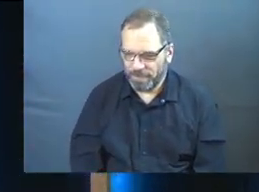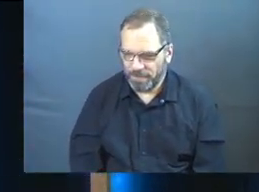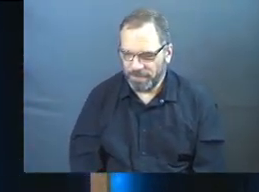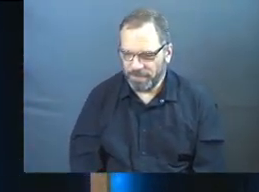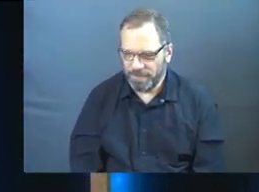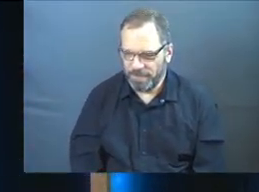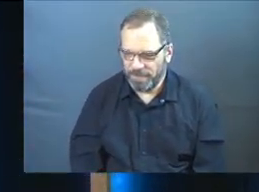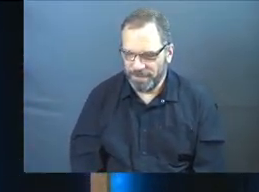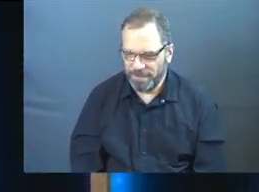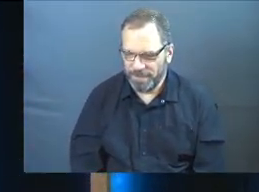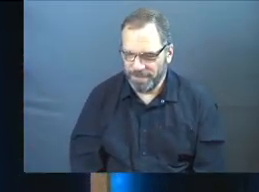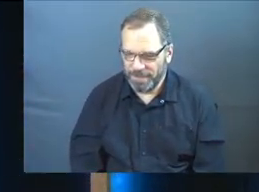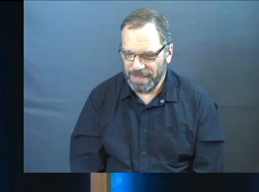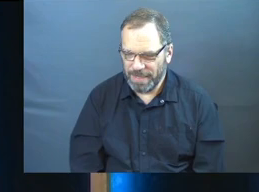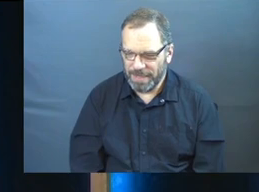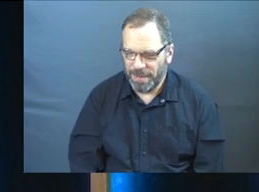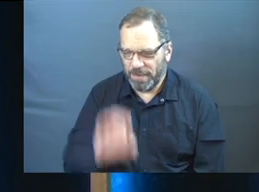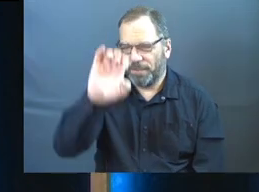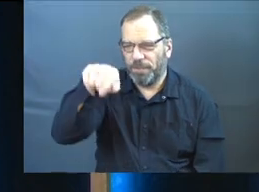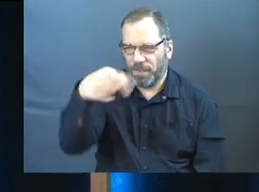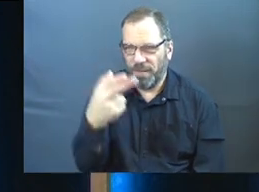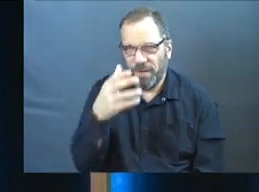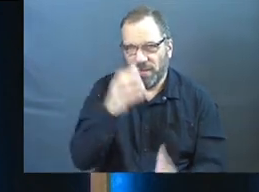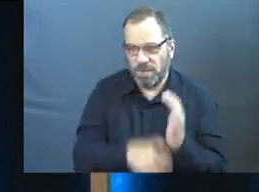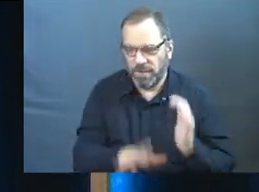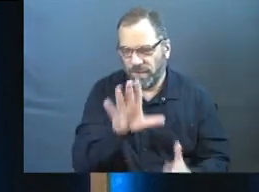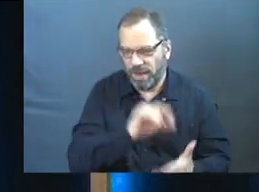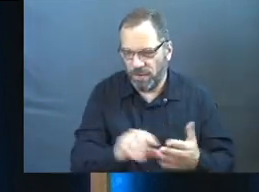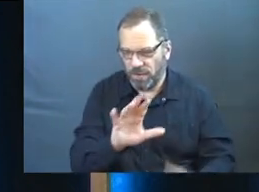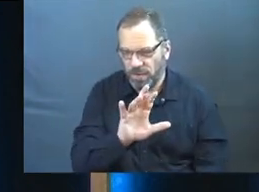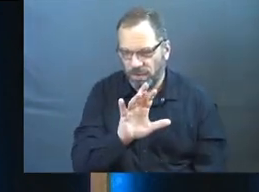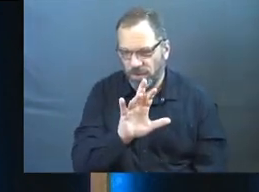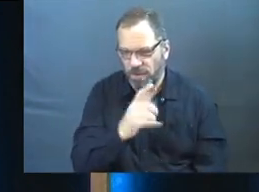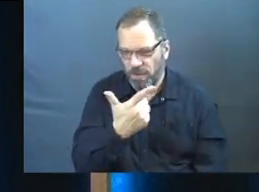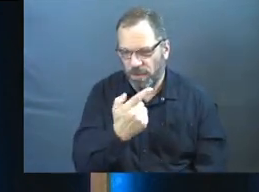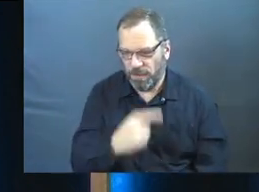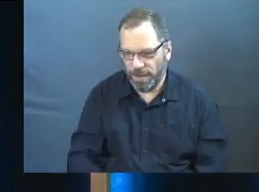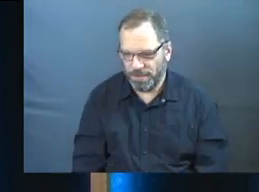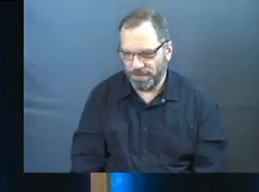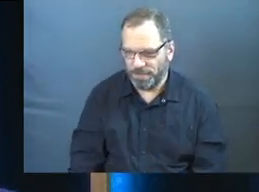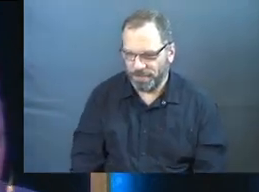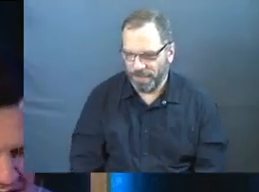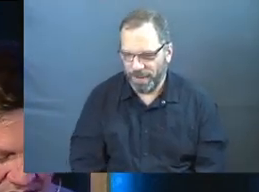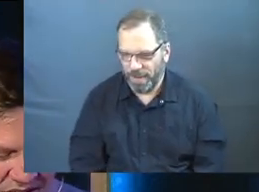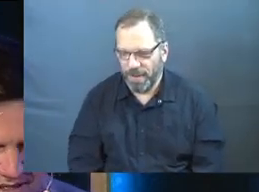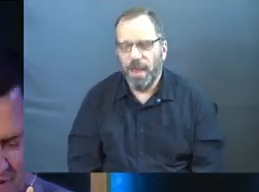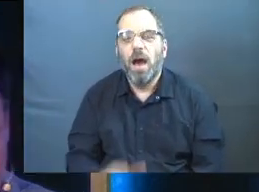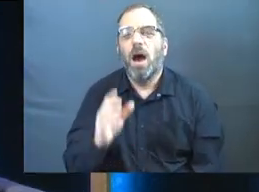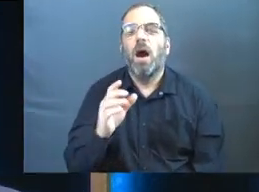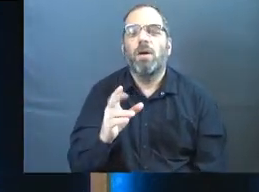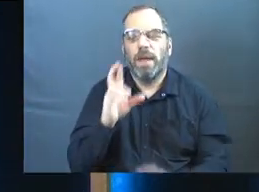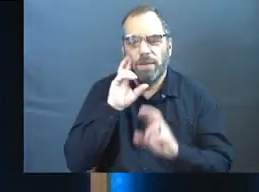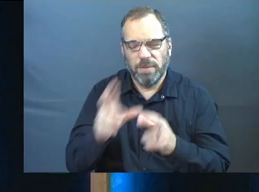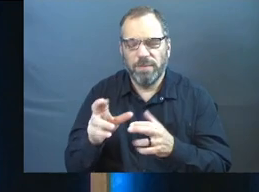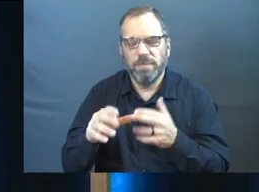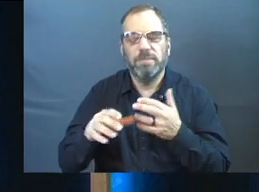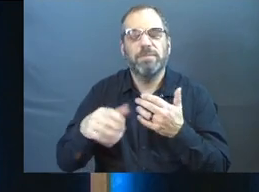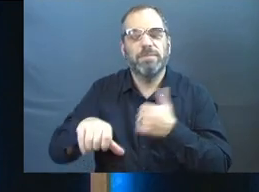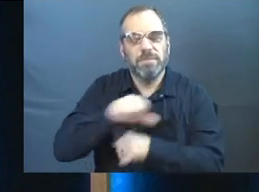look at Ephesians 5:21. I want you to see this. Submit to one another out of reverence for